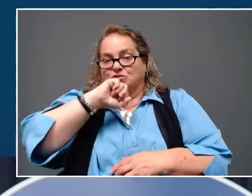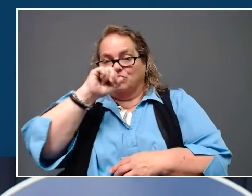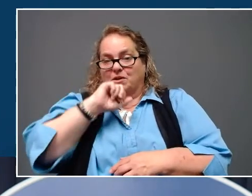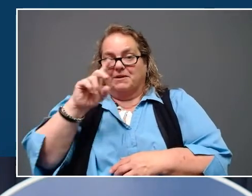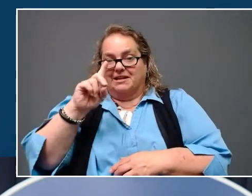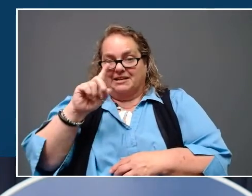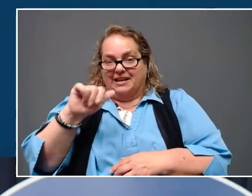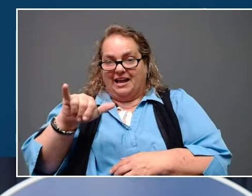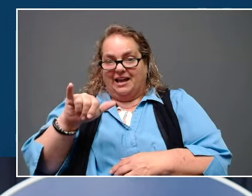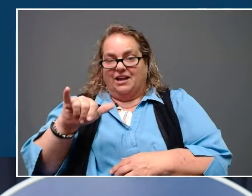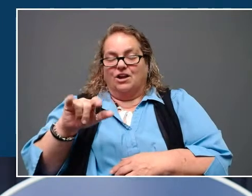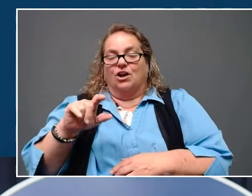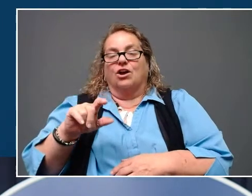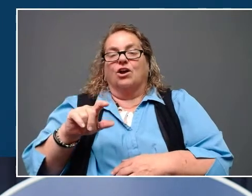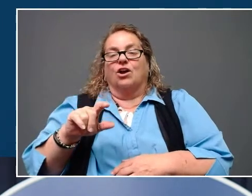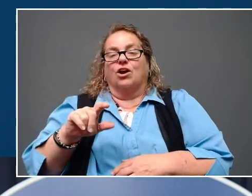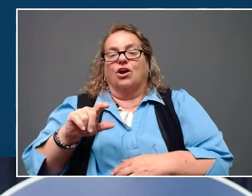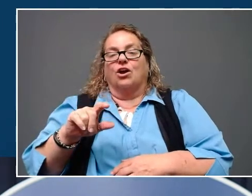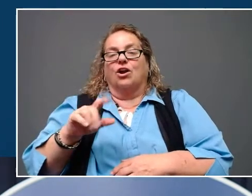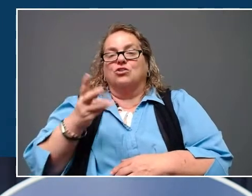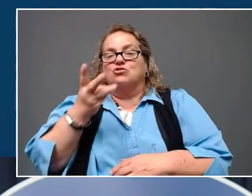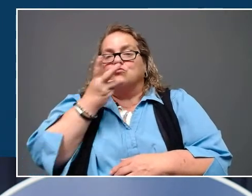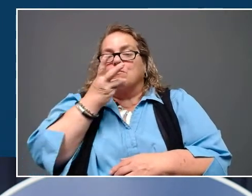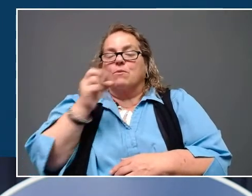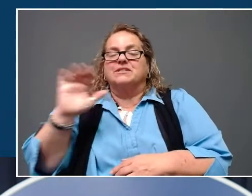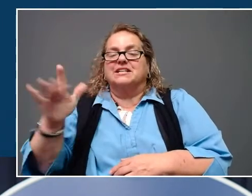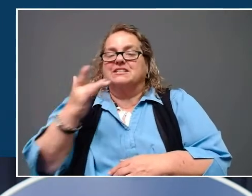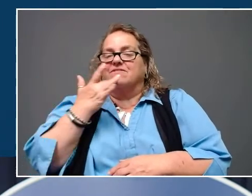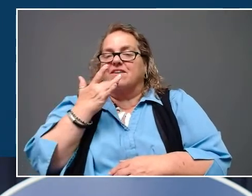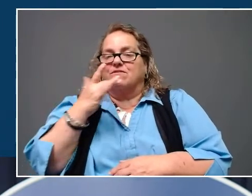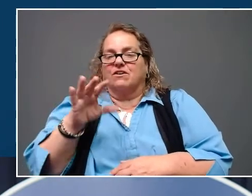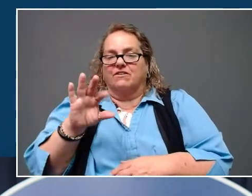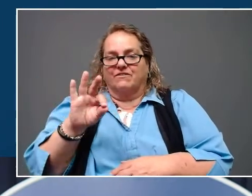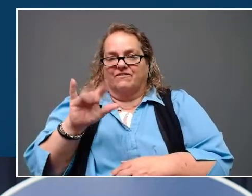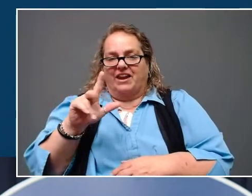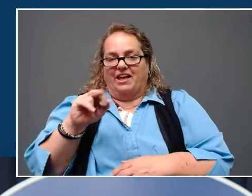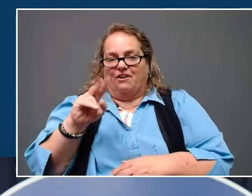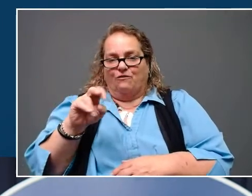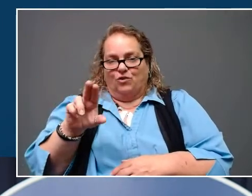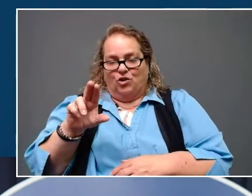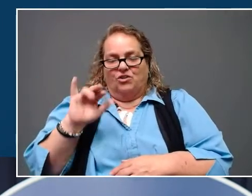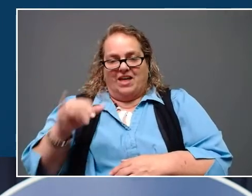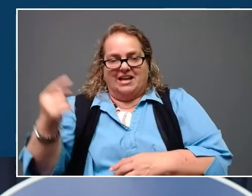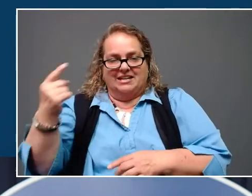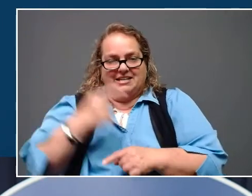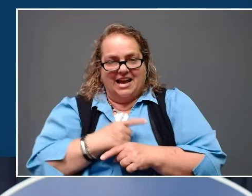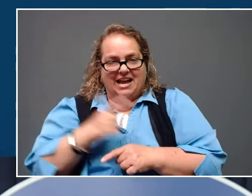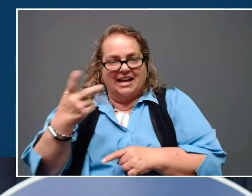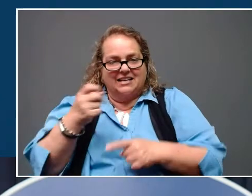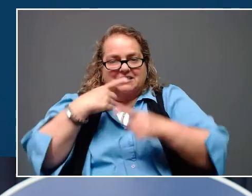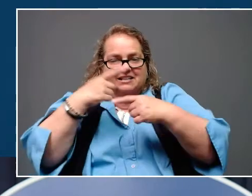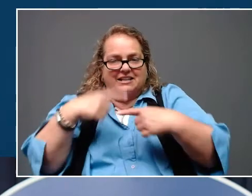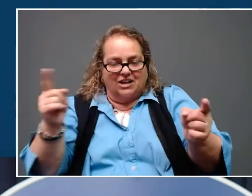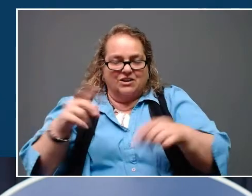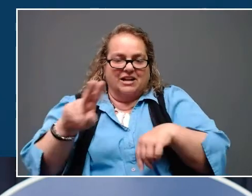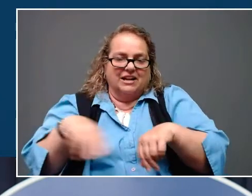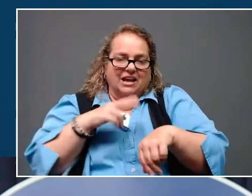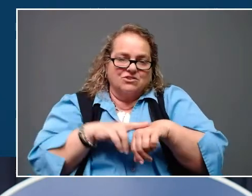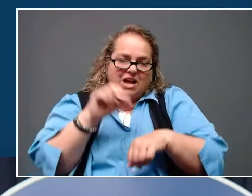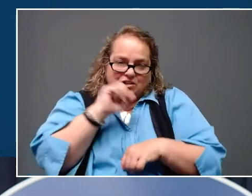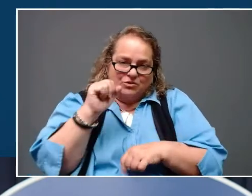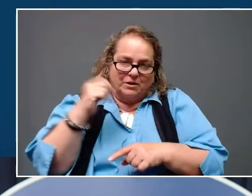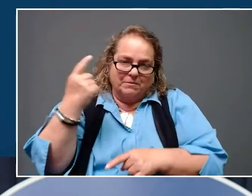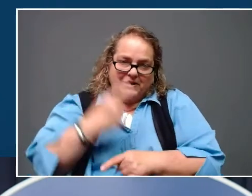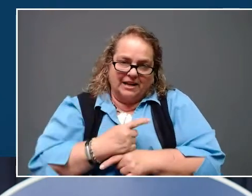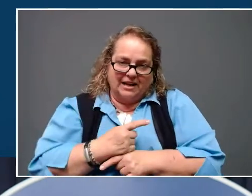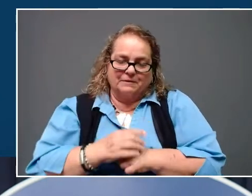favorite flavor, at least it was the day that he declared it to be National Ice Cream Day. I remember